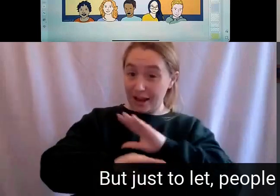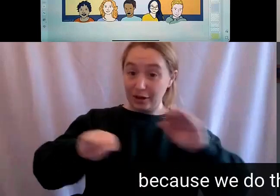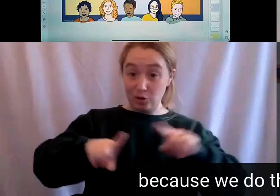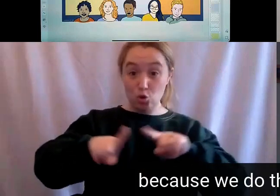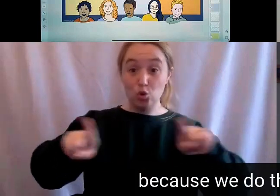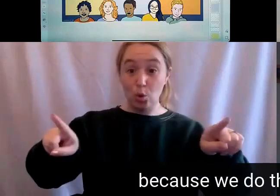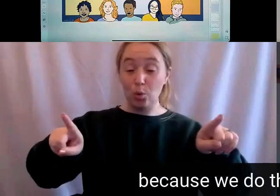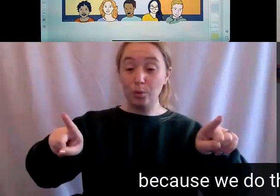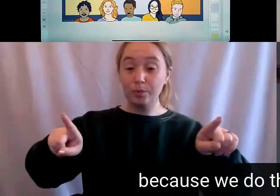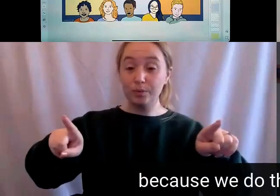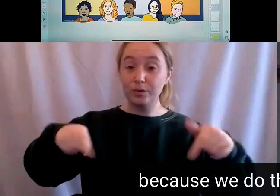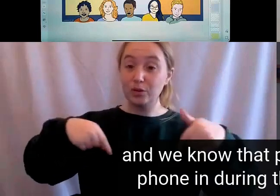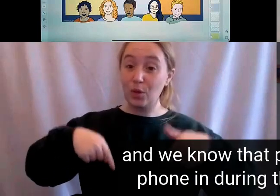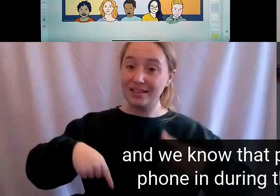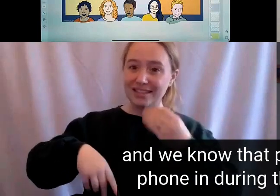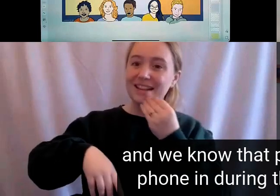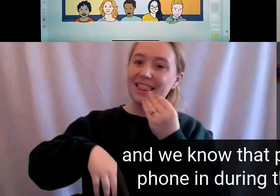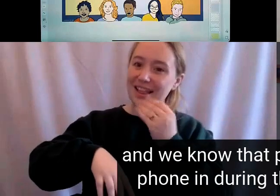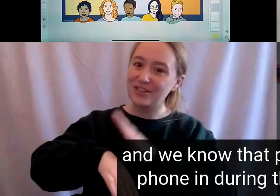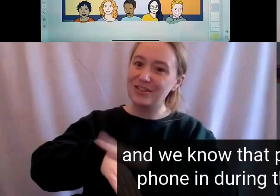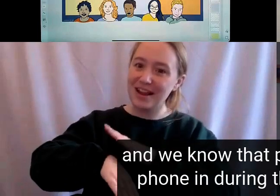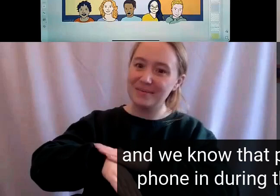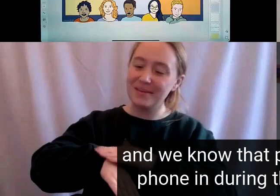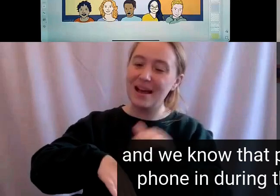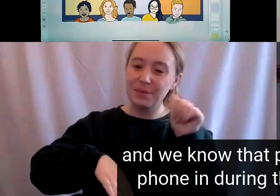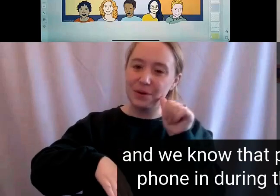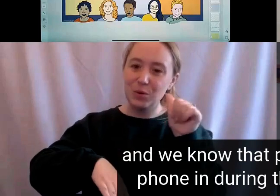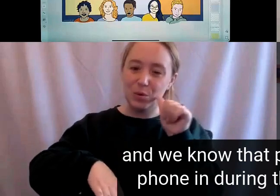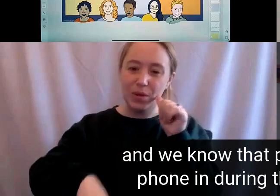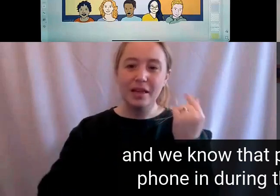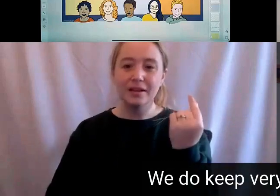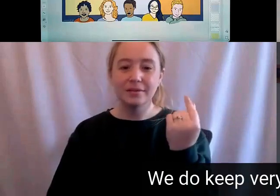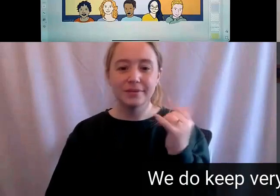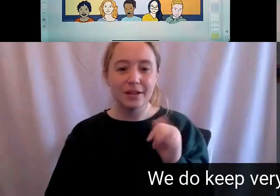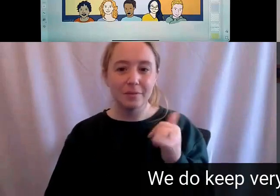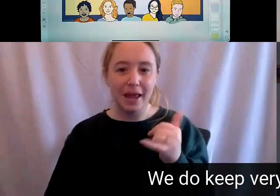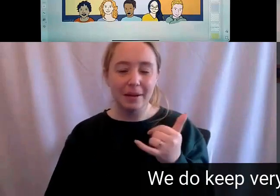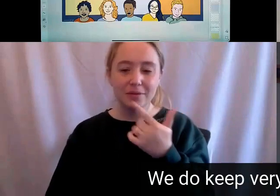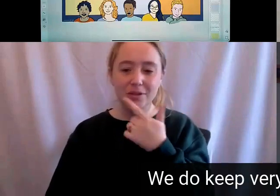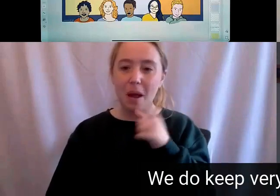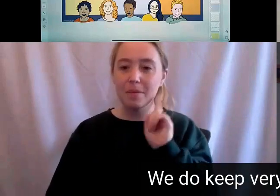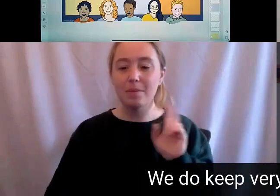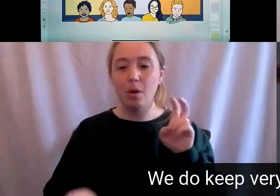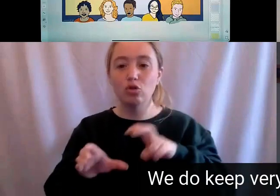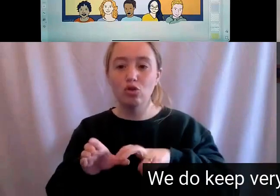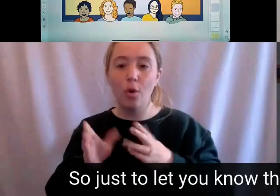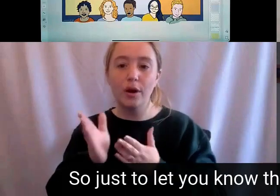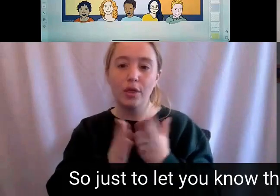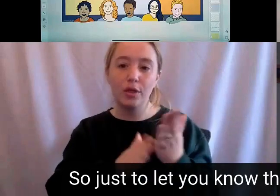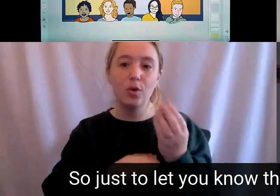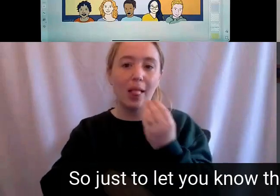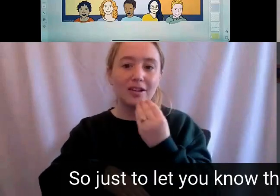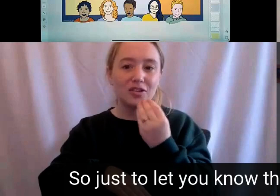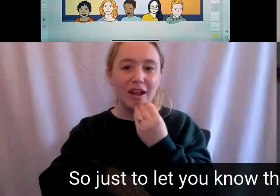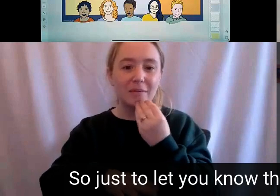that because we do this at lunchtime, and we know that people sometimes phone in during their lunch break, we do keep very much to time. So